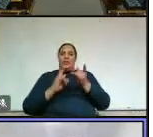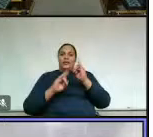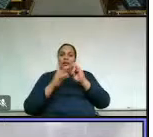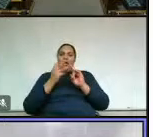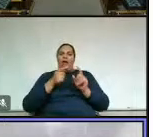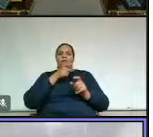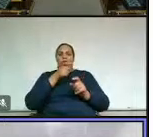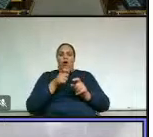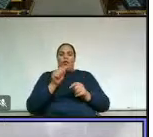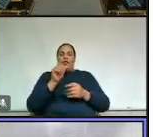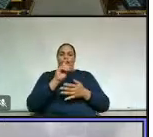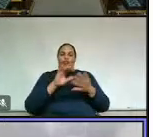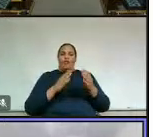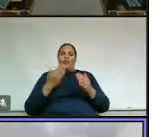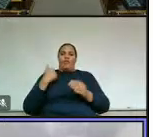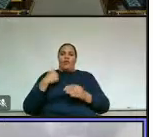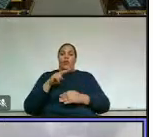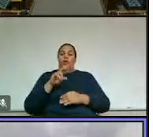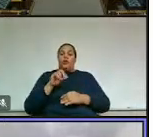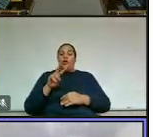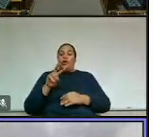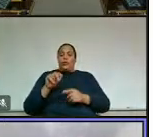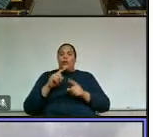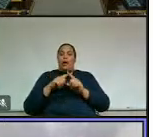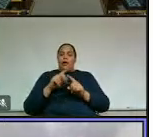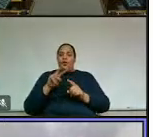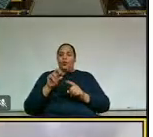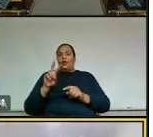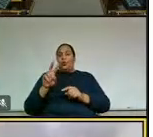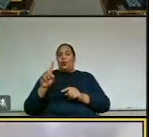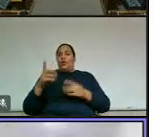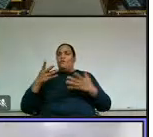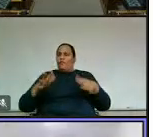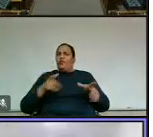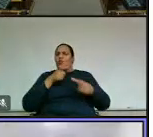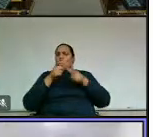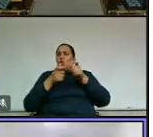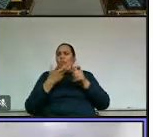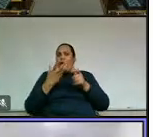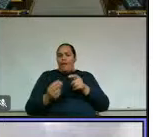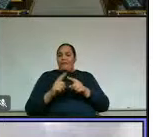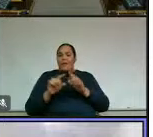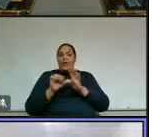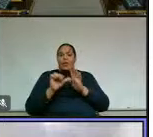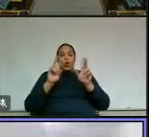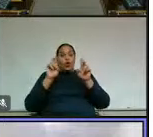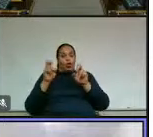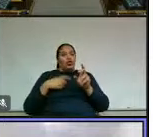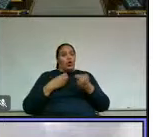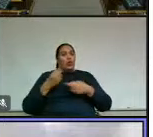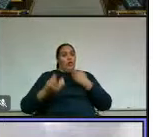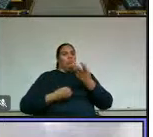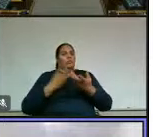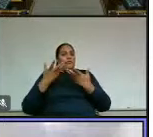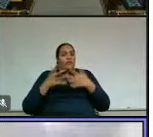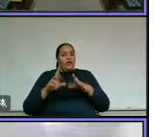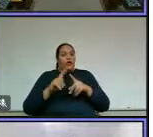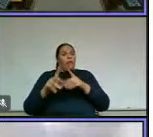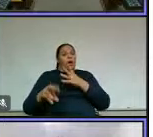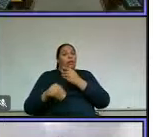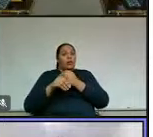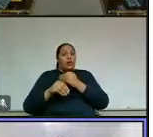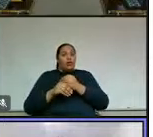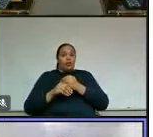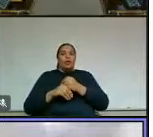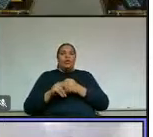the past, both in 2020 and in 2021, where critical issues were raised. And additionally,